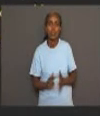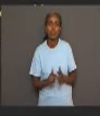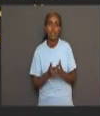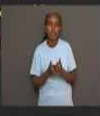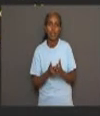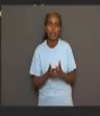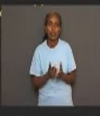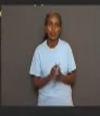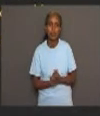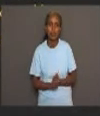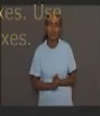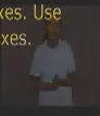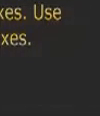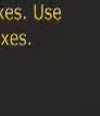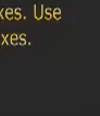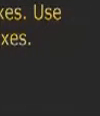Begin.